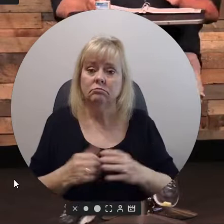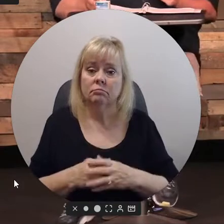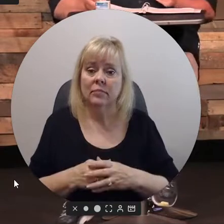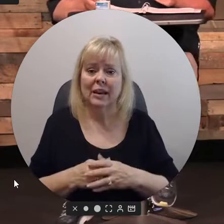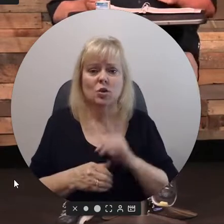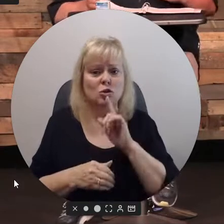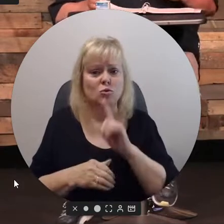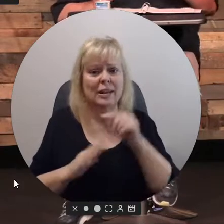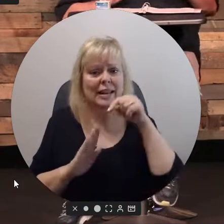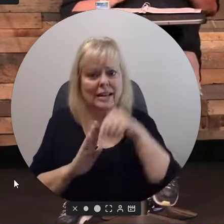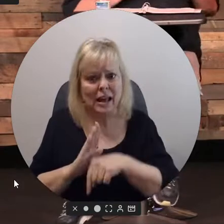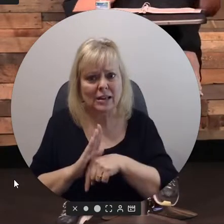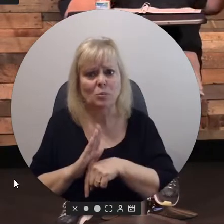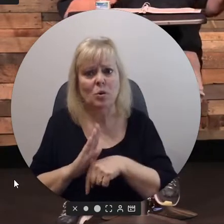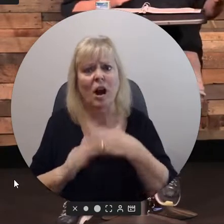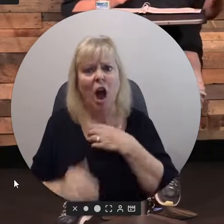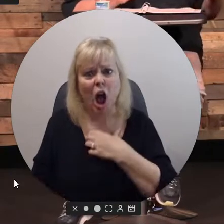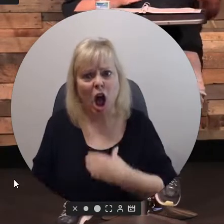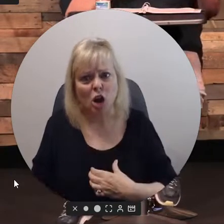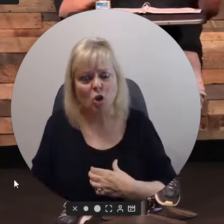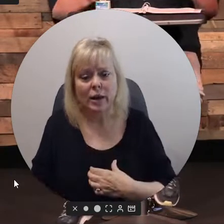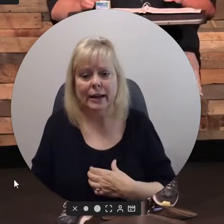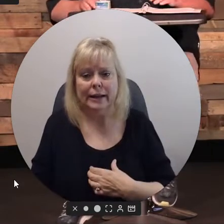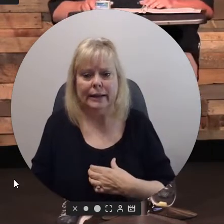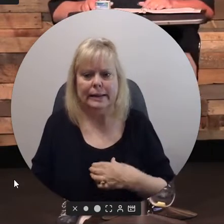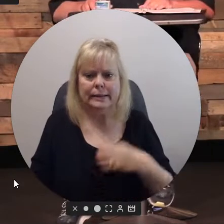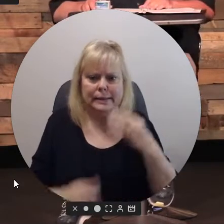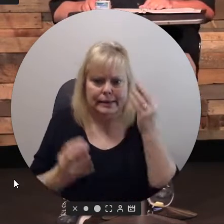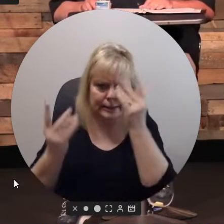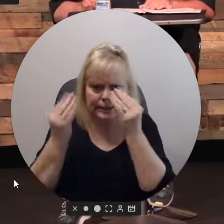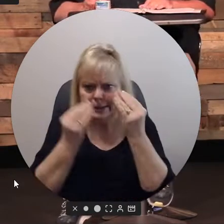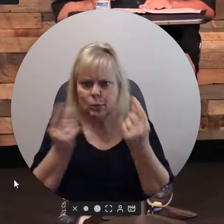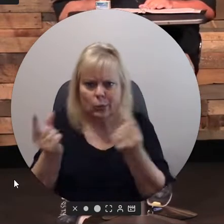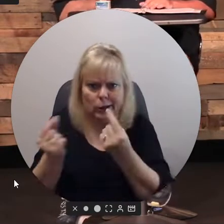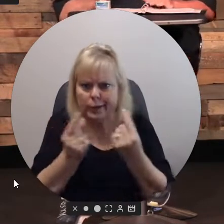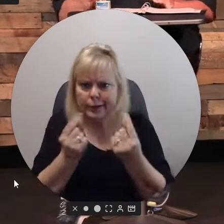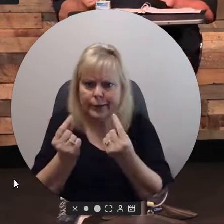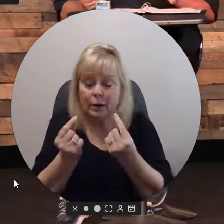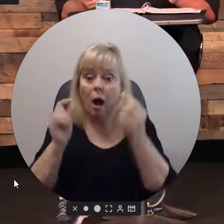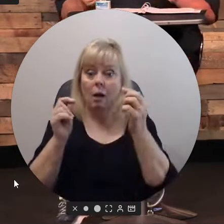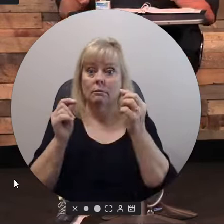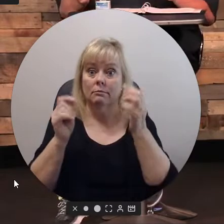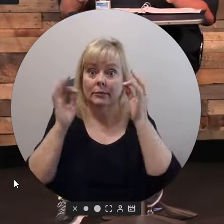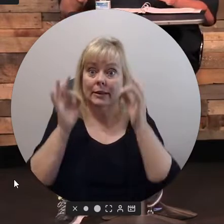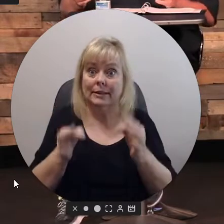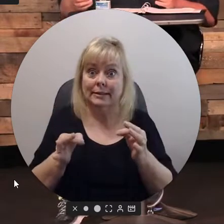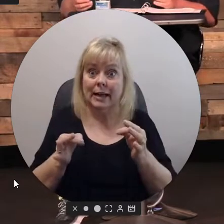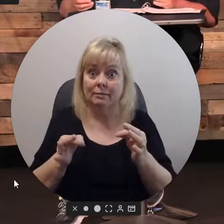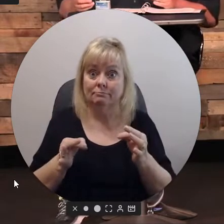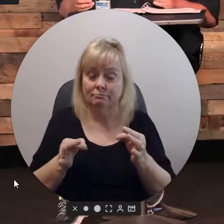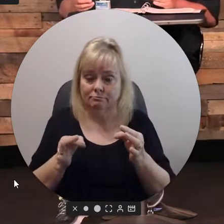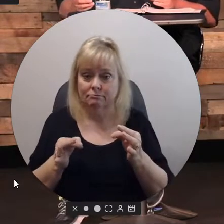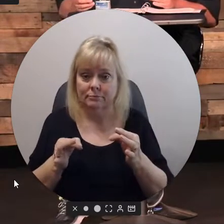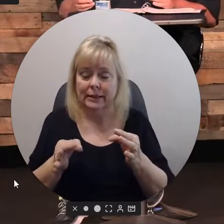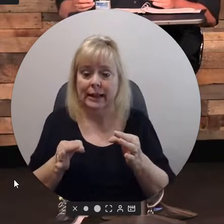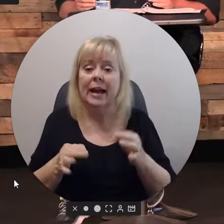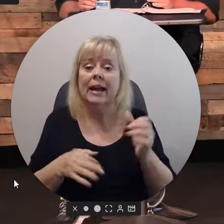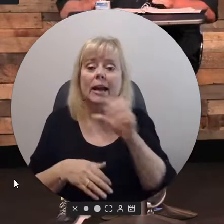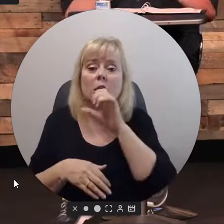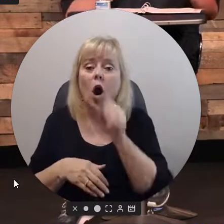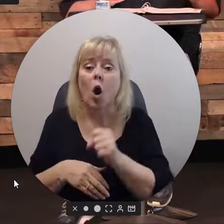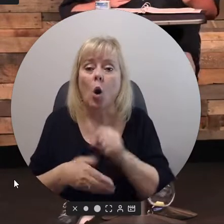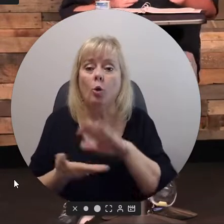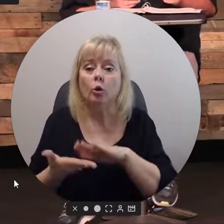the man hatched a plan. He obtained an old cooking pot, and he filled it with